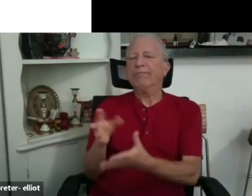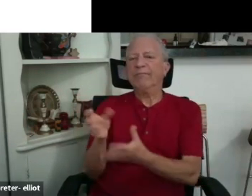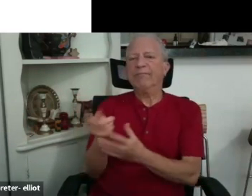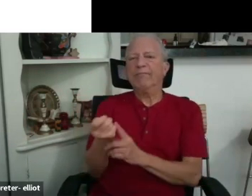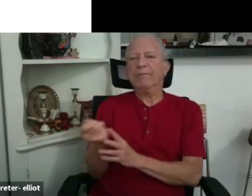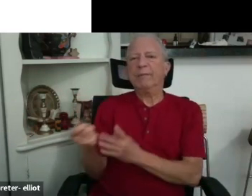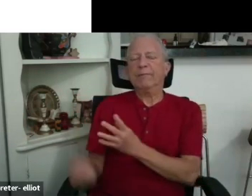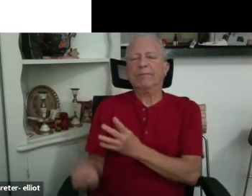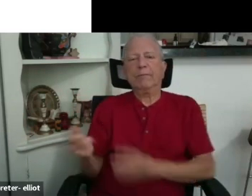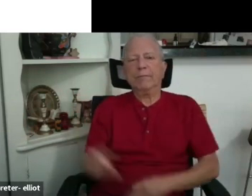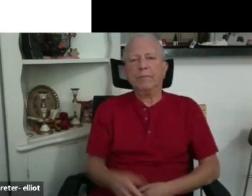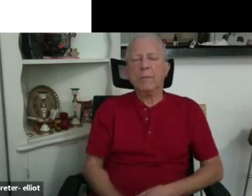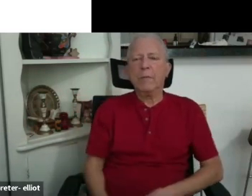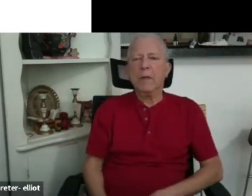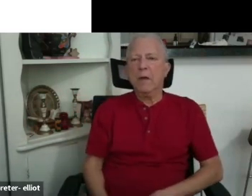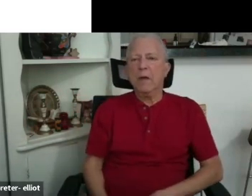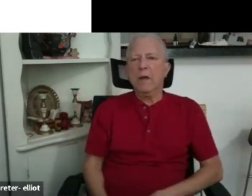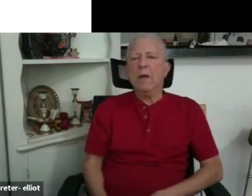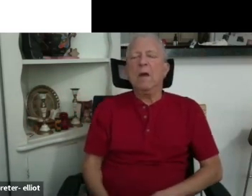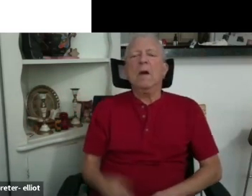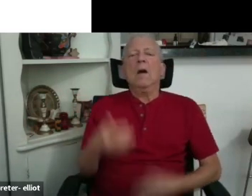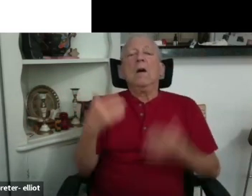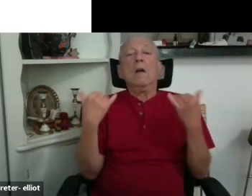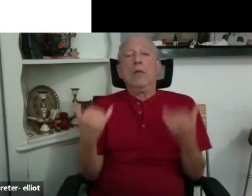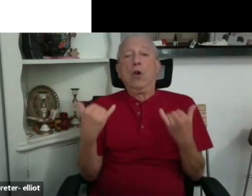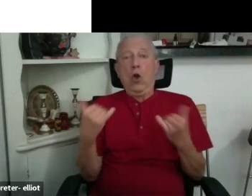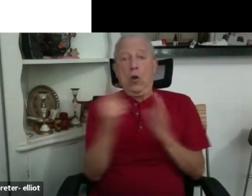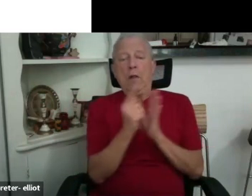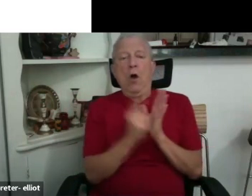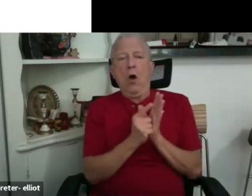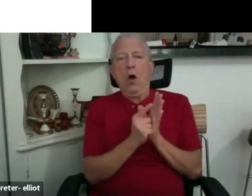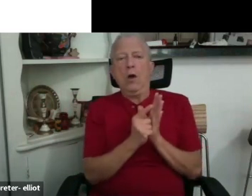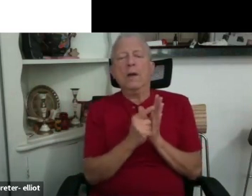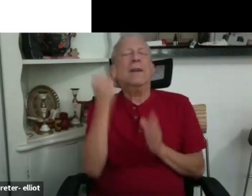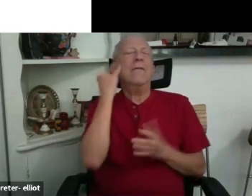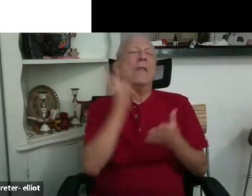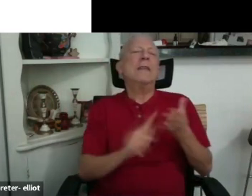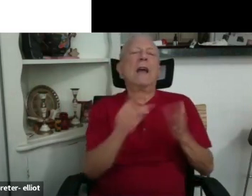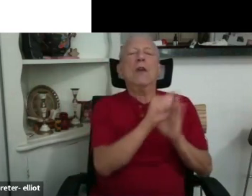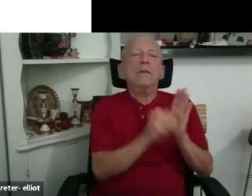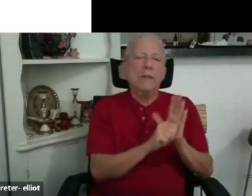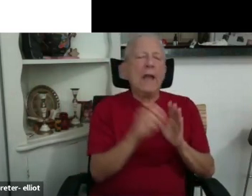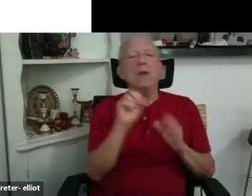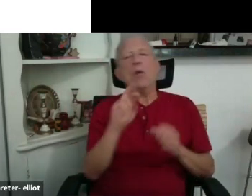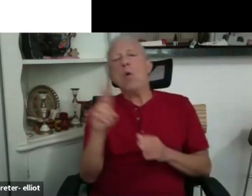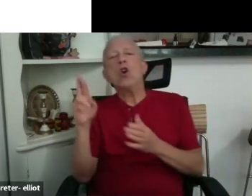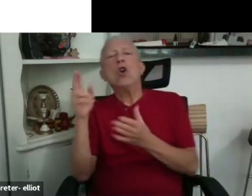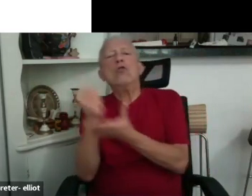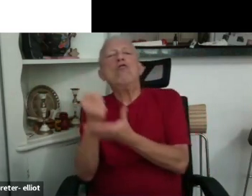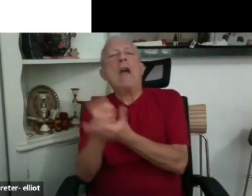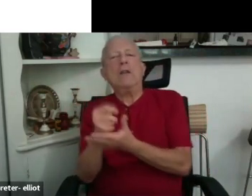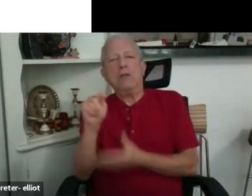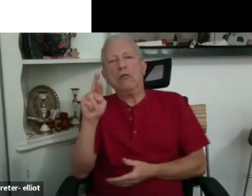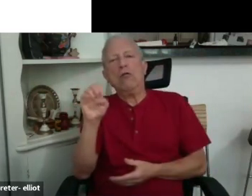And so yeah, basically, if under the current law, if the Secretary of State or Treasury deems a